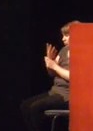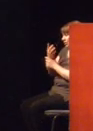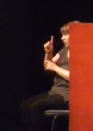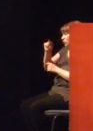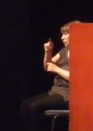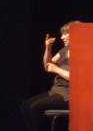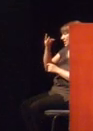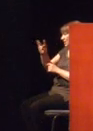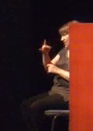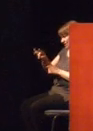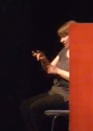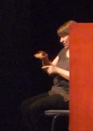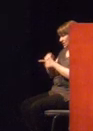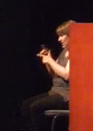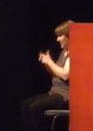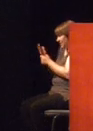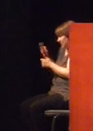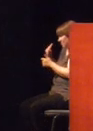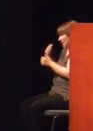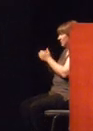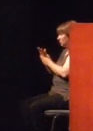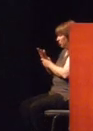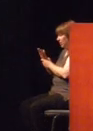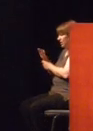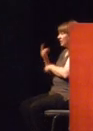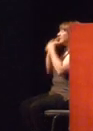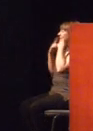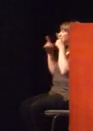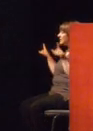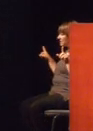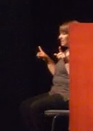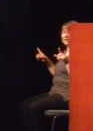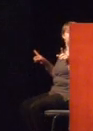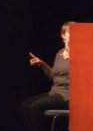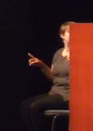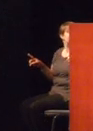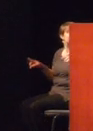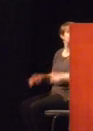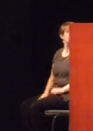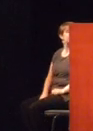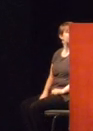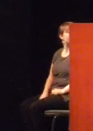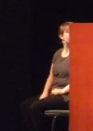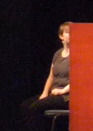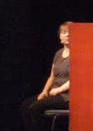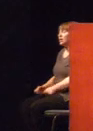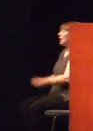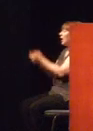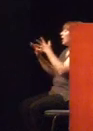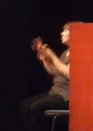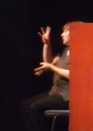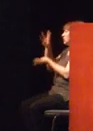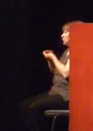ago, and the number this past spring, their success rate, all told in the class, and how many total completions that